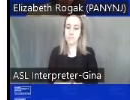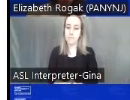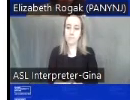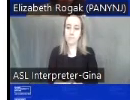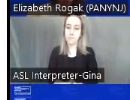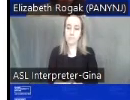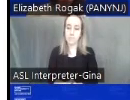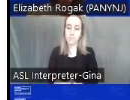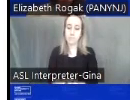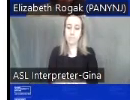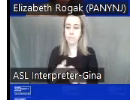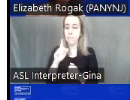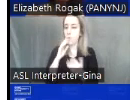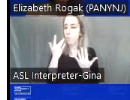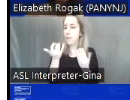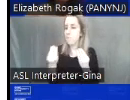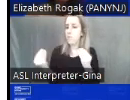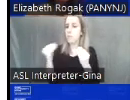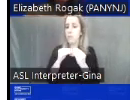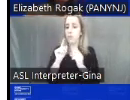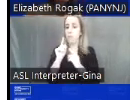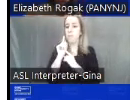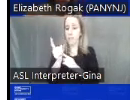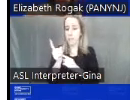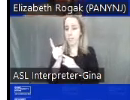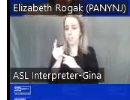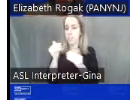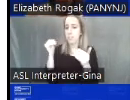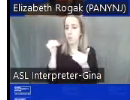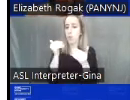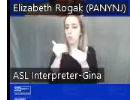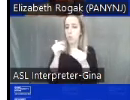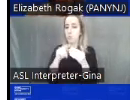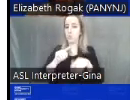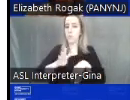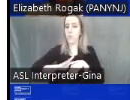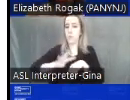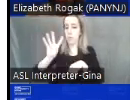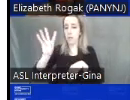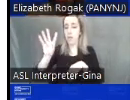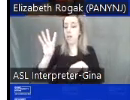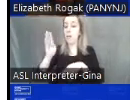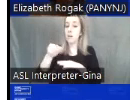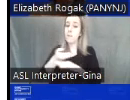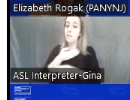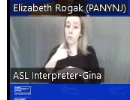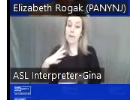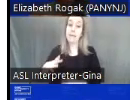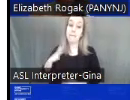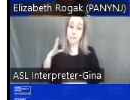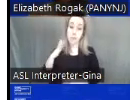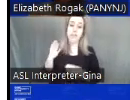We're just going to wait a couple minutes before we get closer to 4 p.m. before we officially close this